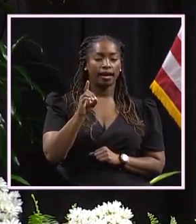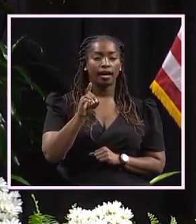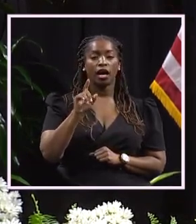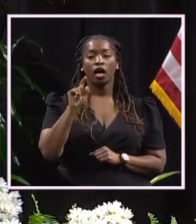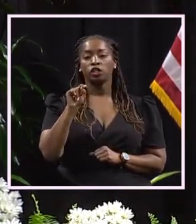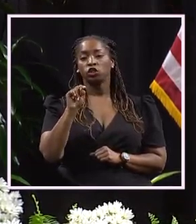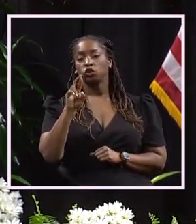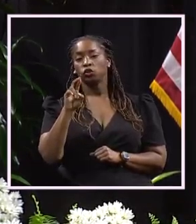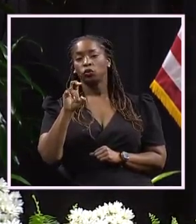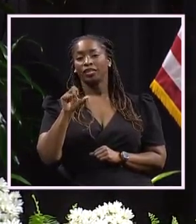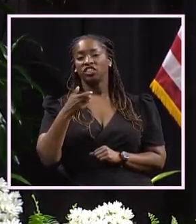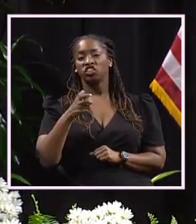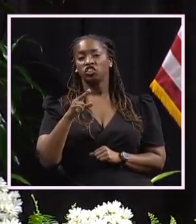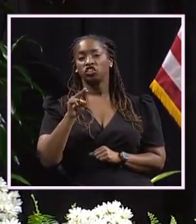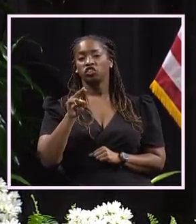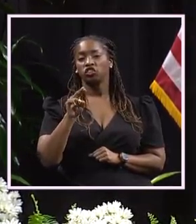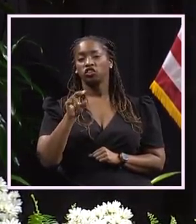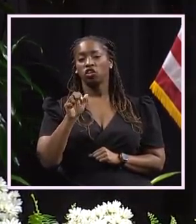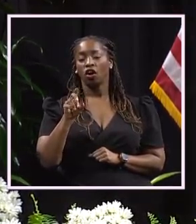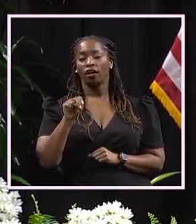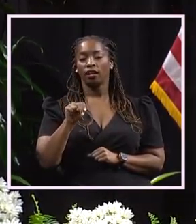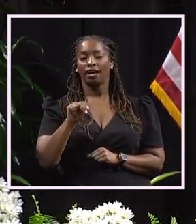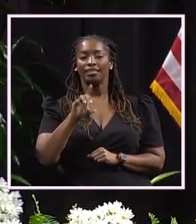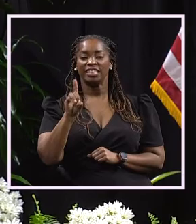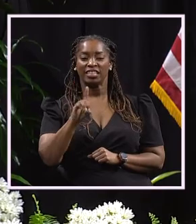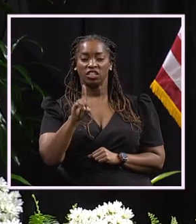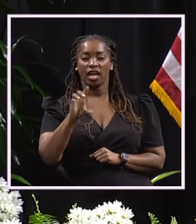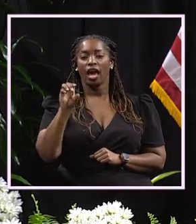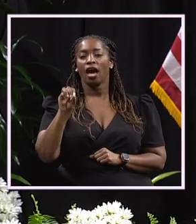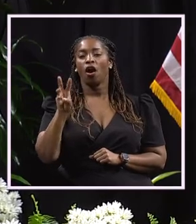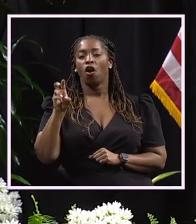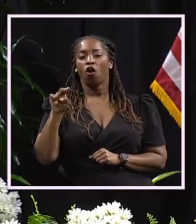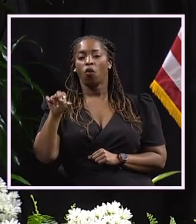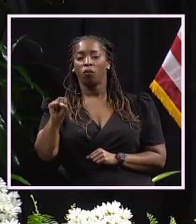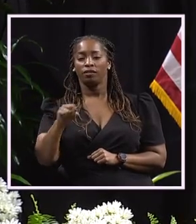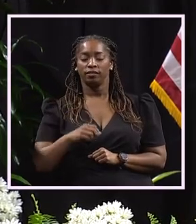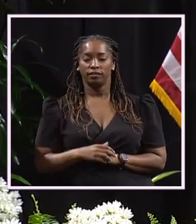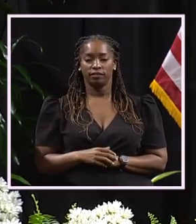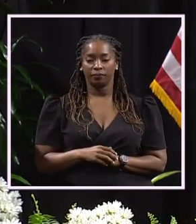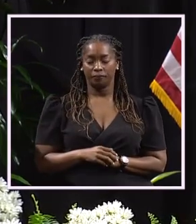Treshana Deshane Collins.